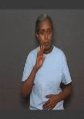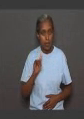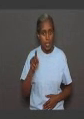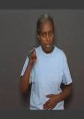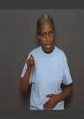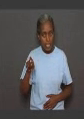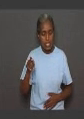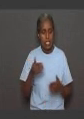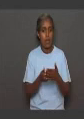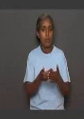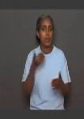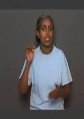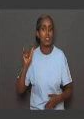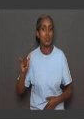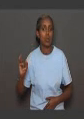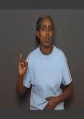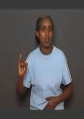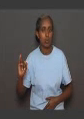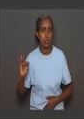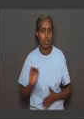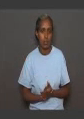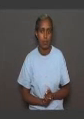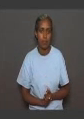x minus y iota?